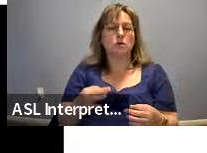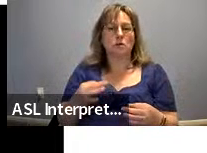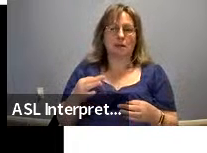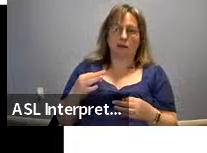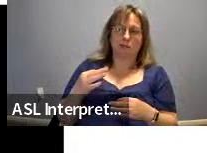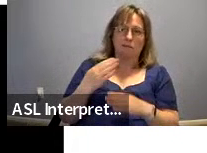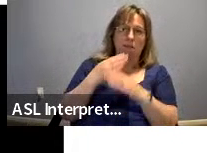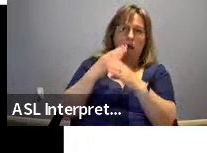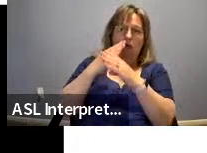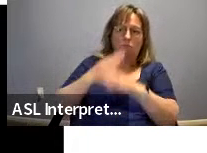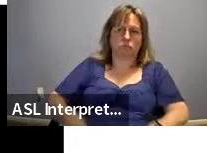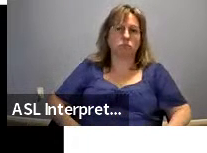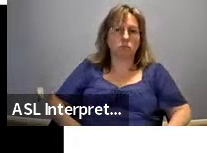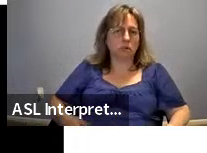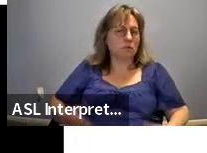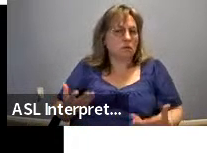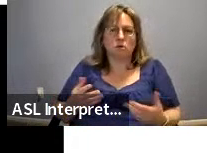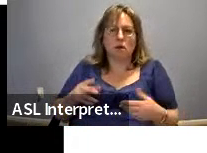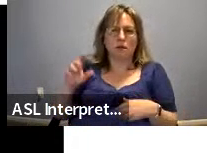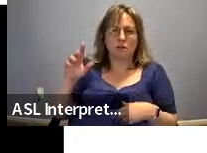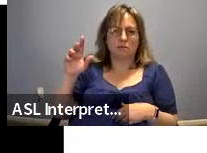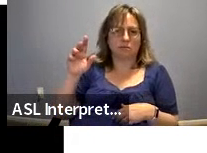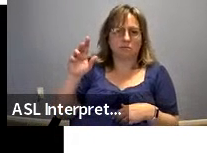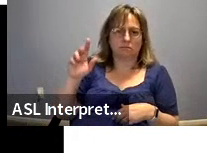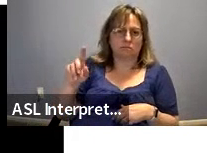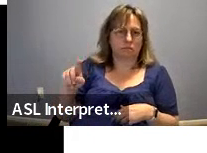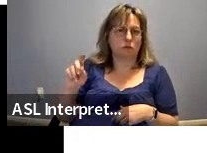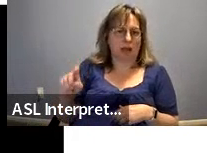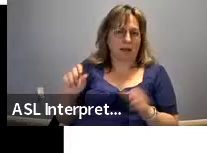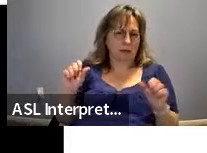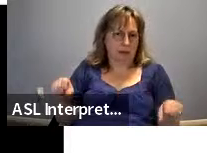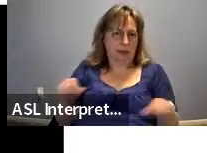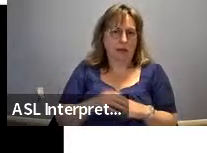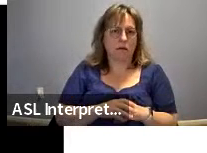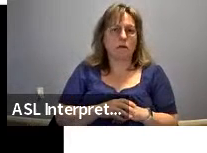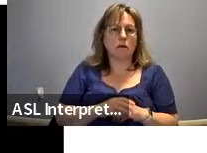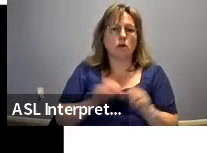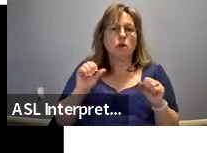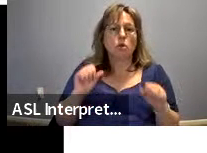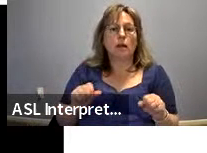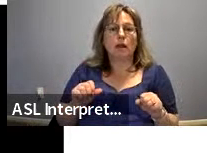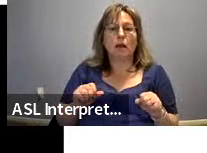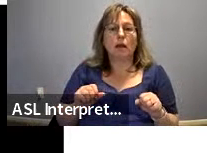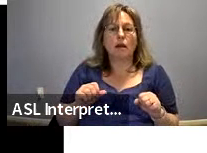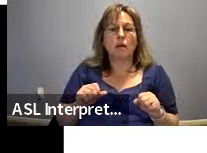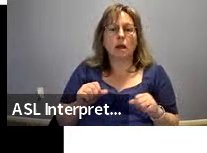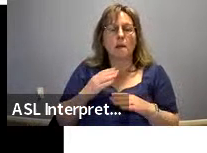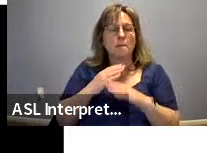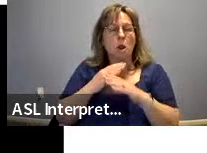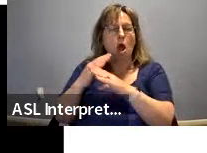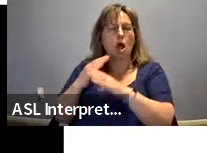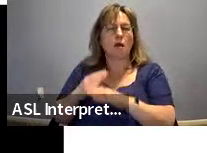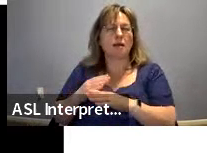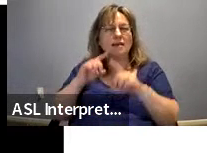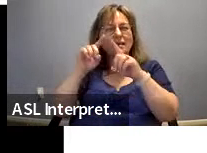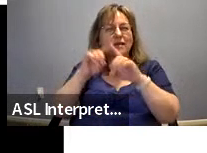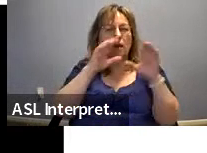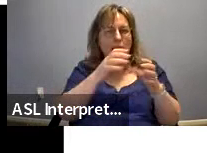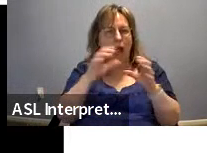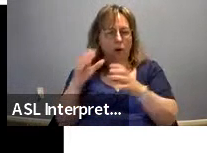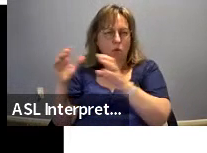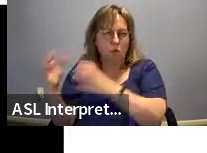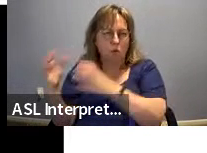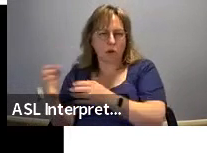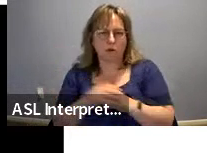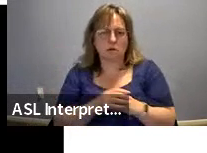away. Then tap the back arrow. We can also look at and block different categories. We'll see by default that things